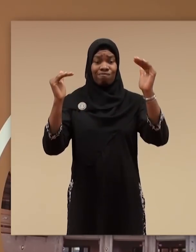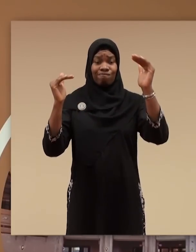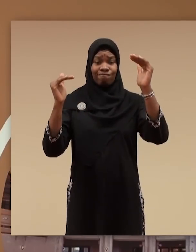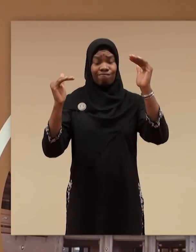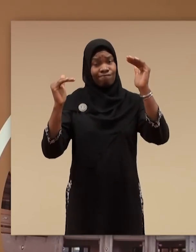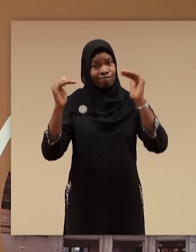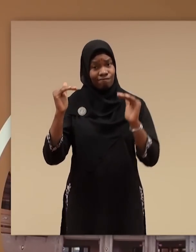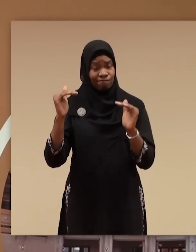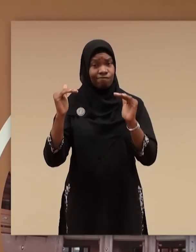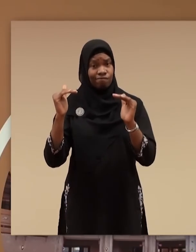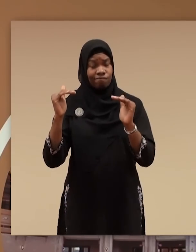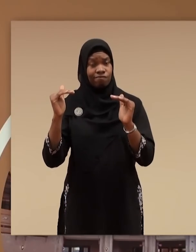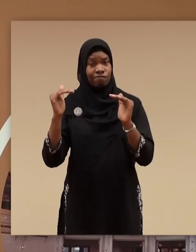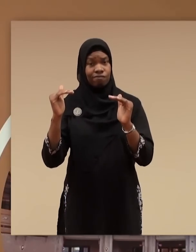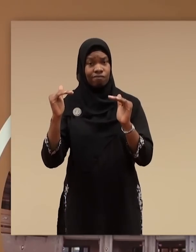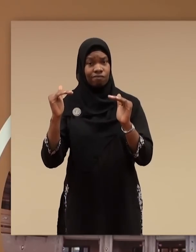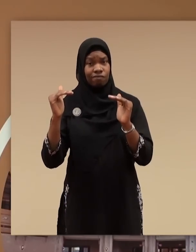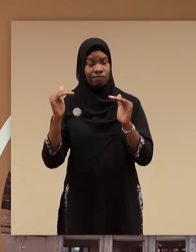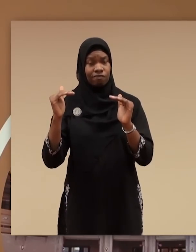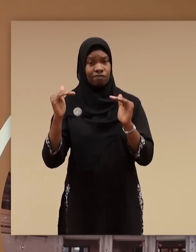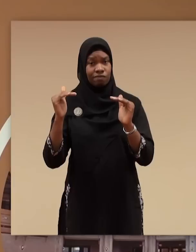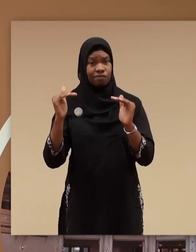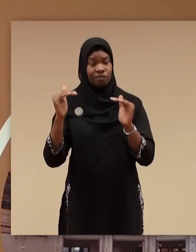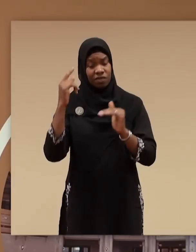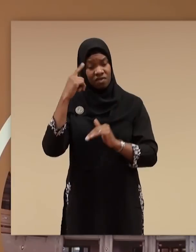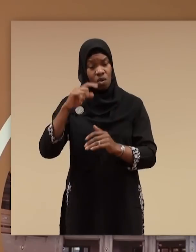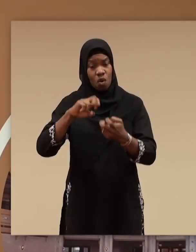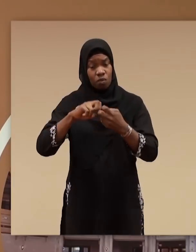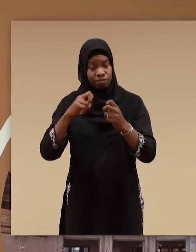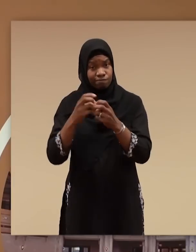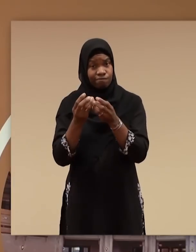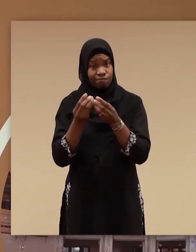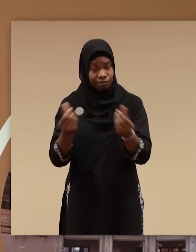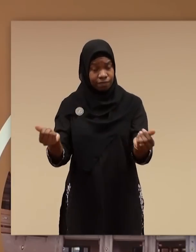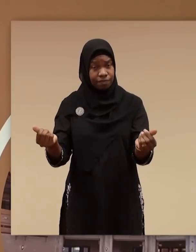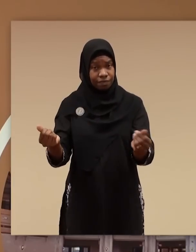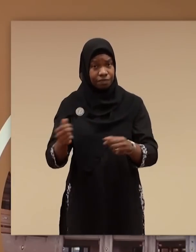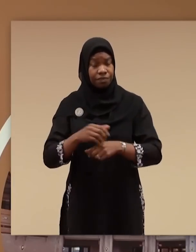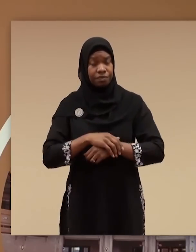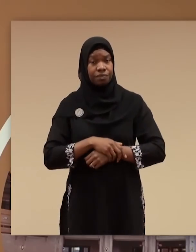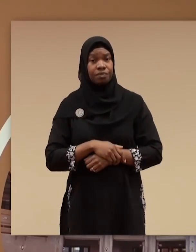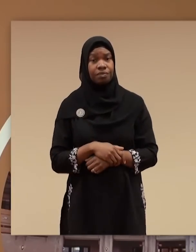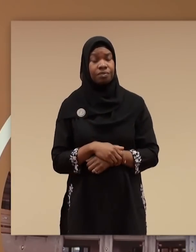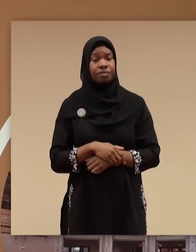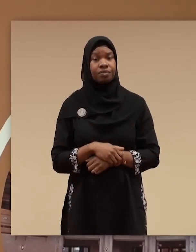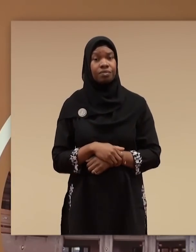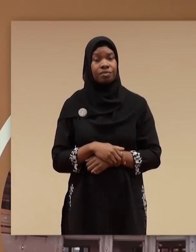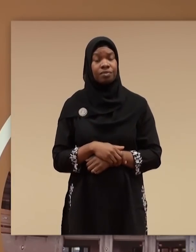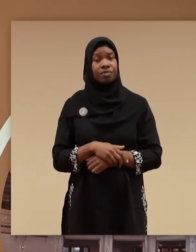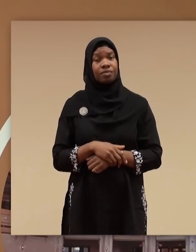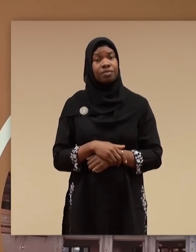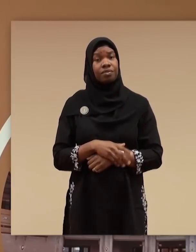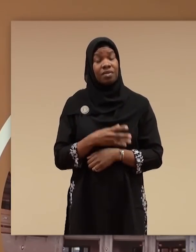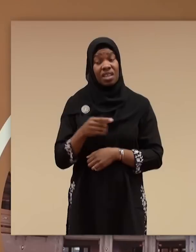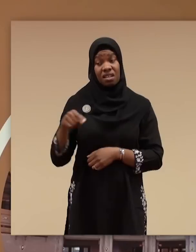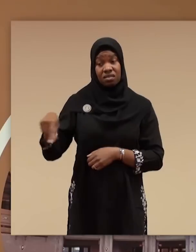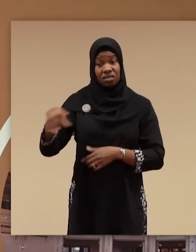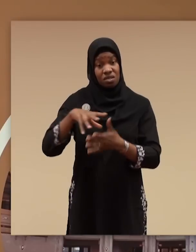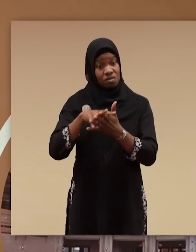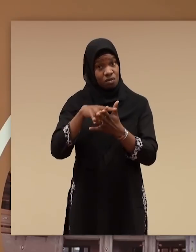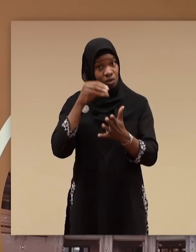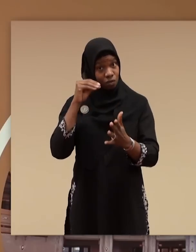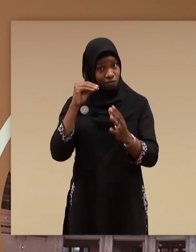of resolving conflicts, and he taught them a lesson, and